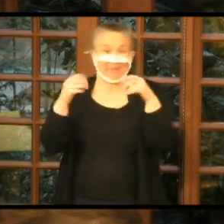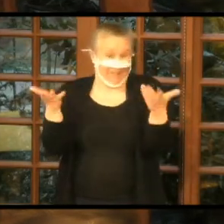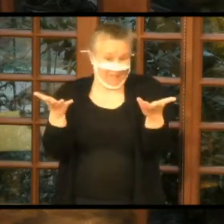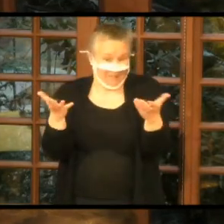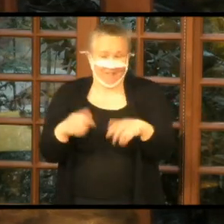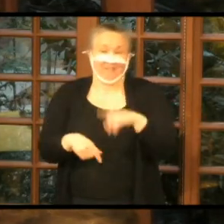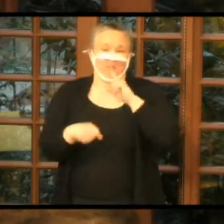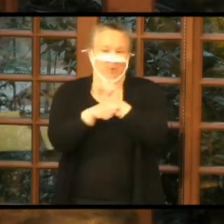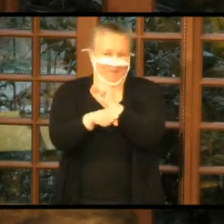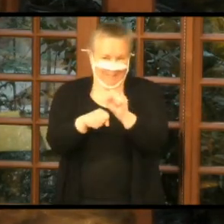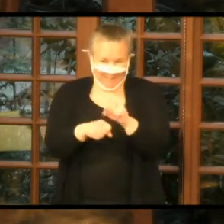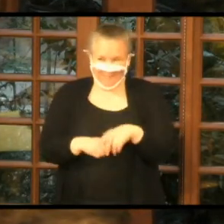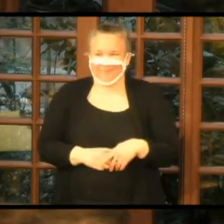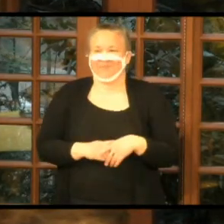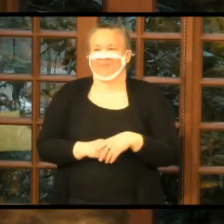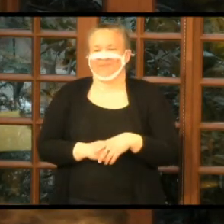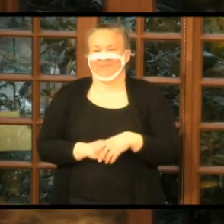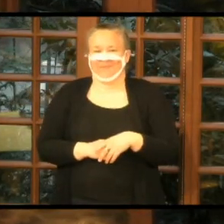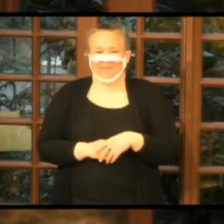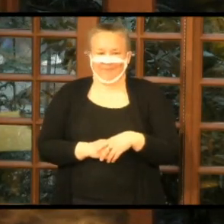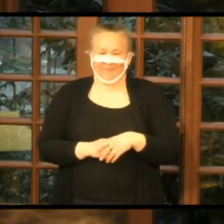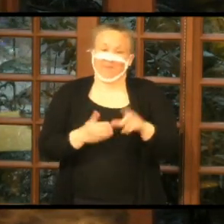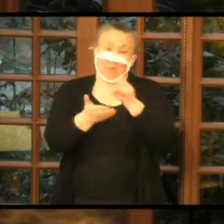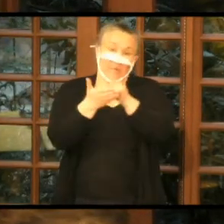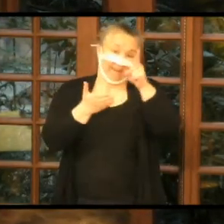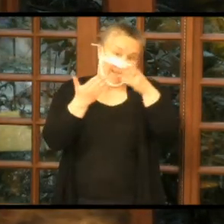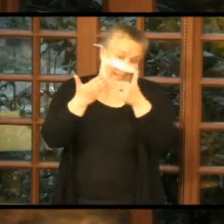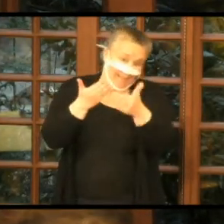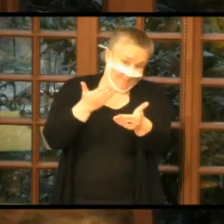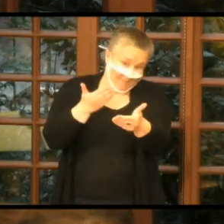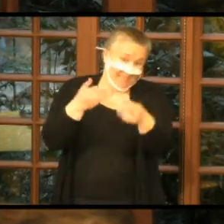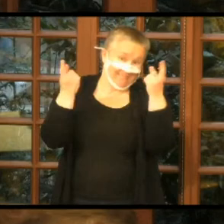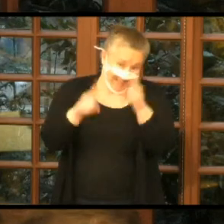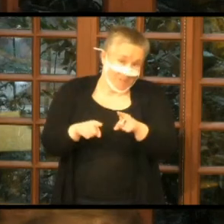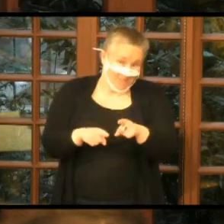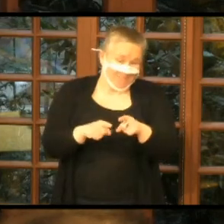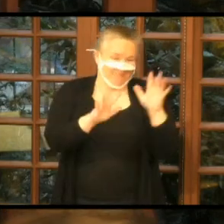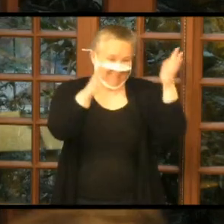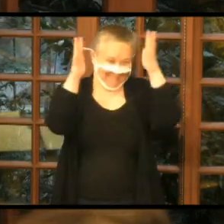True Bits, week and a half. It's happening.